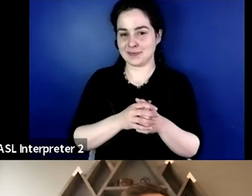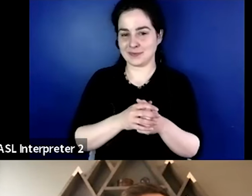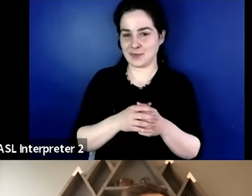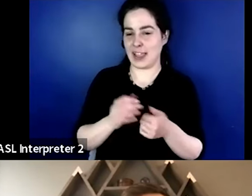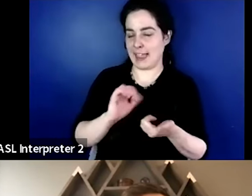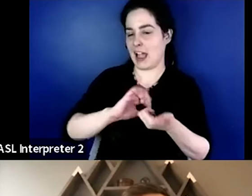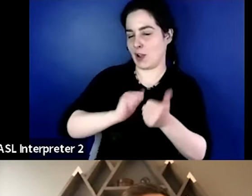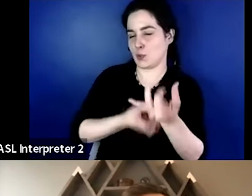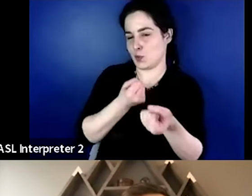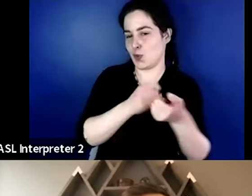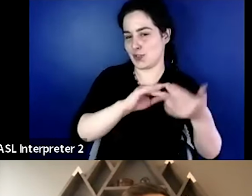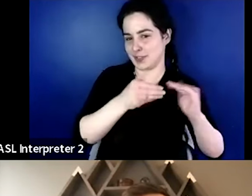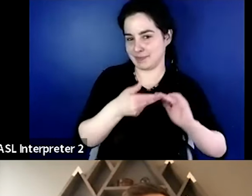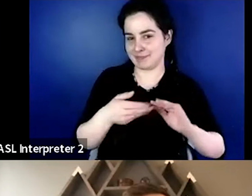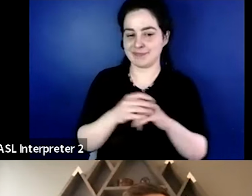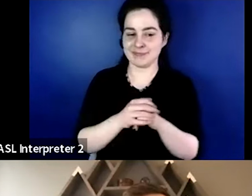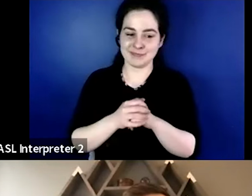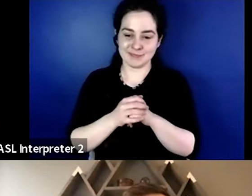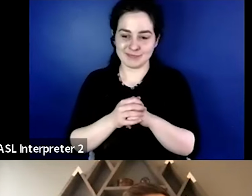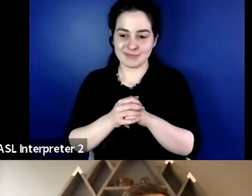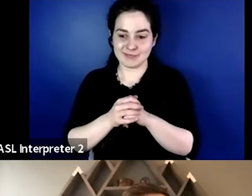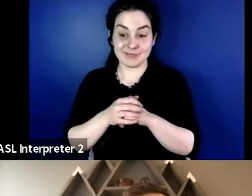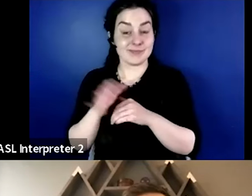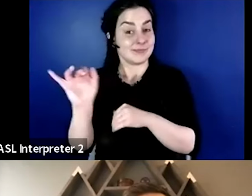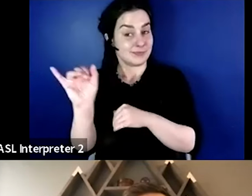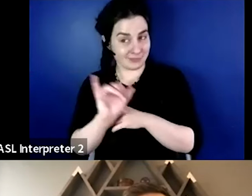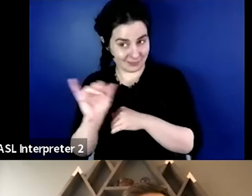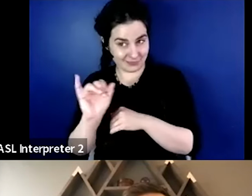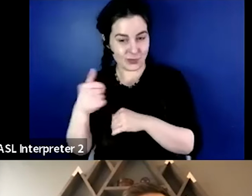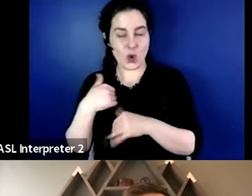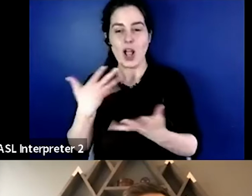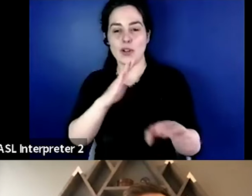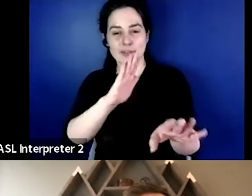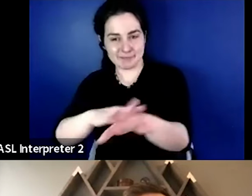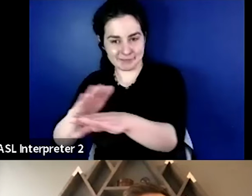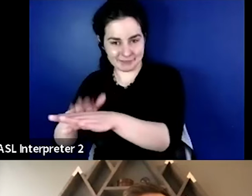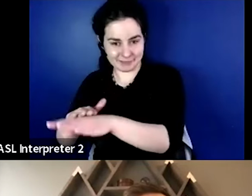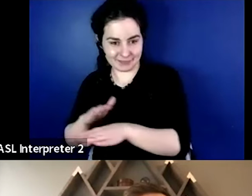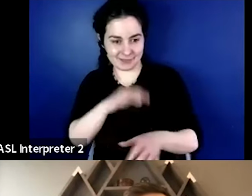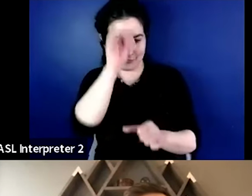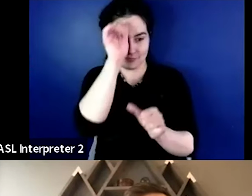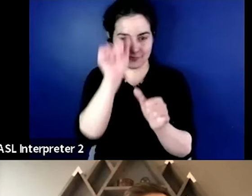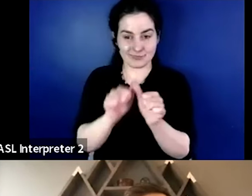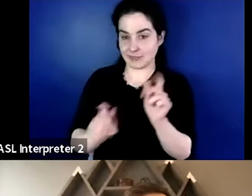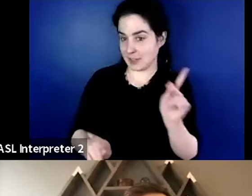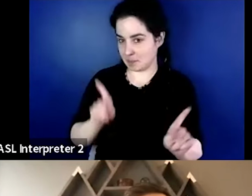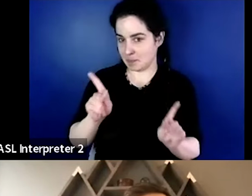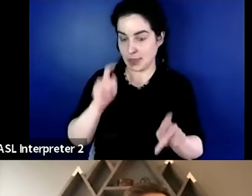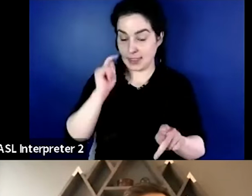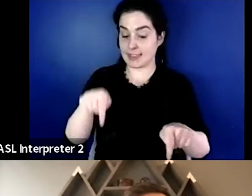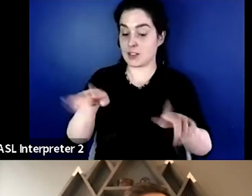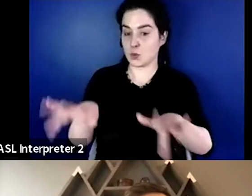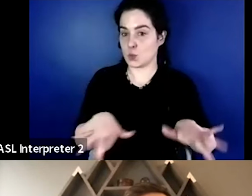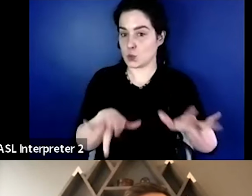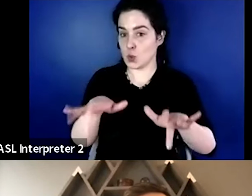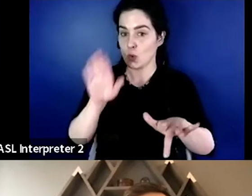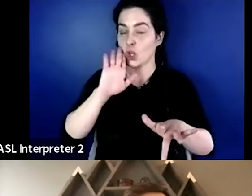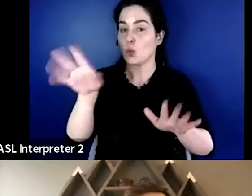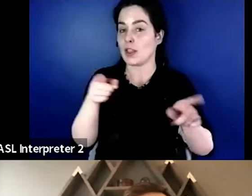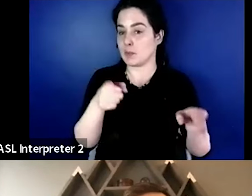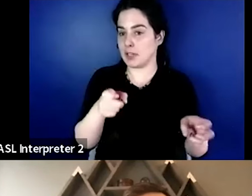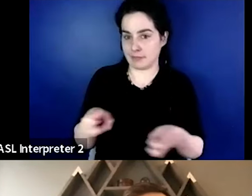community. And I also want to remind people that the recording for this